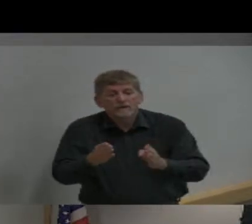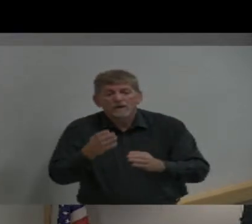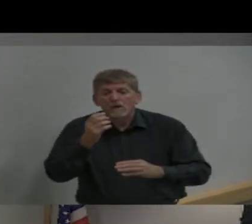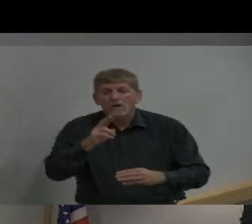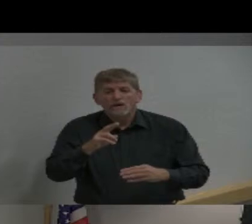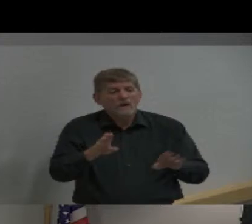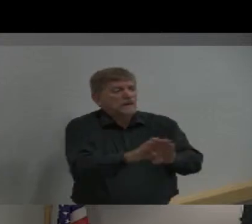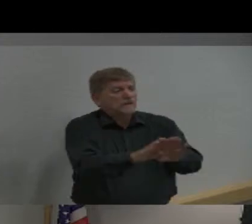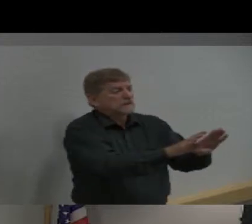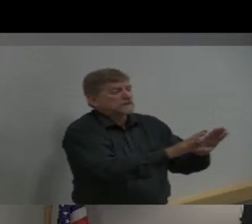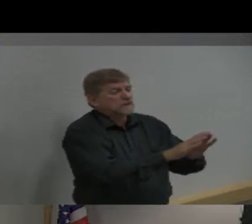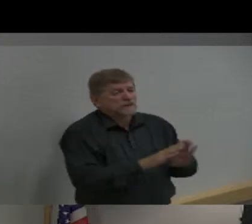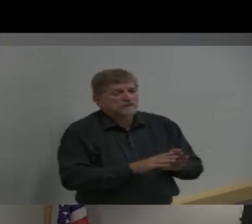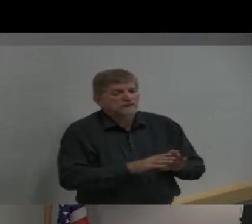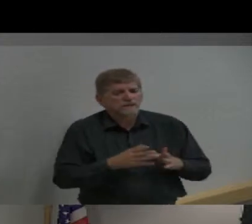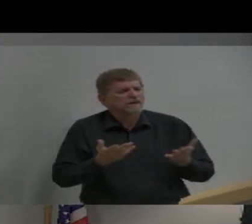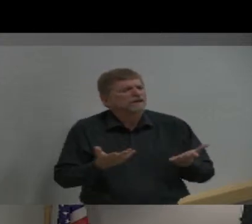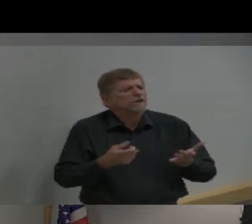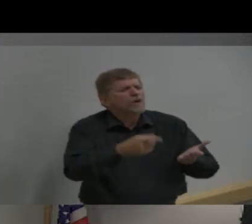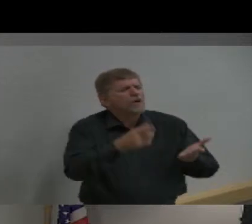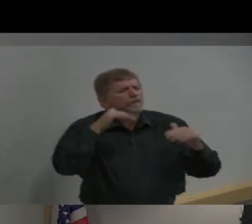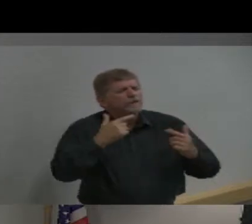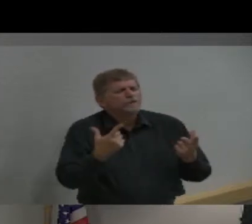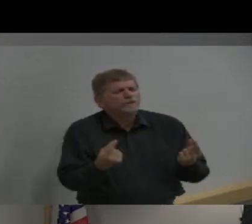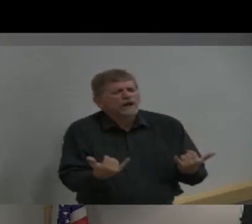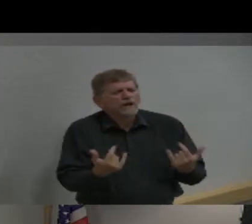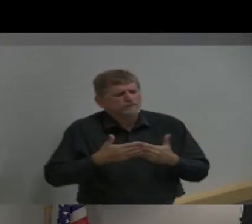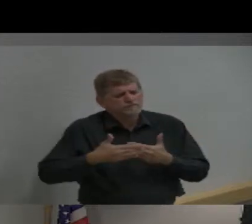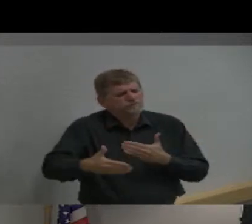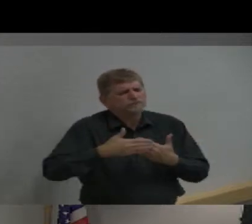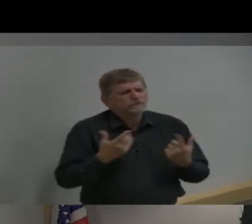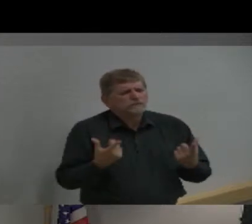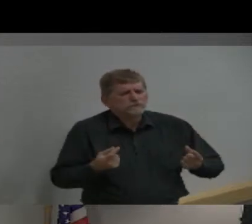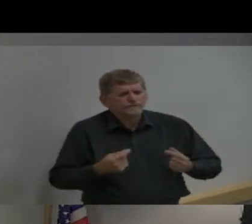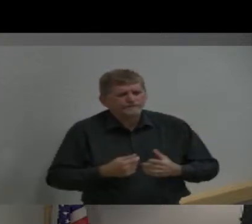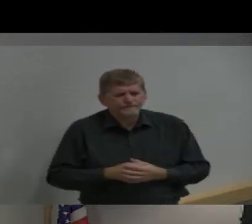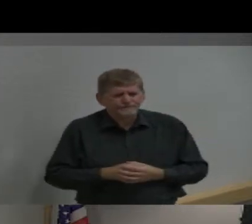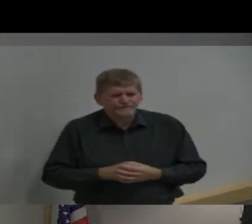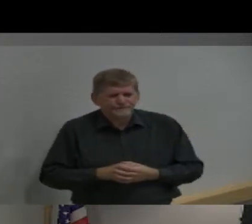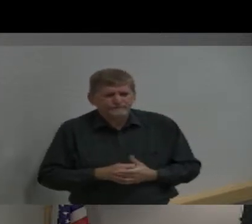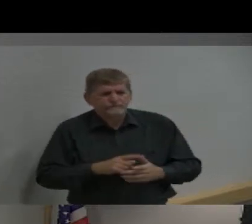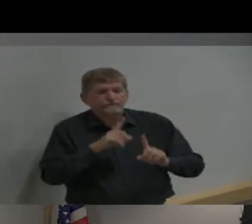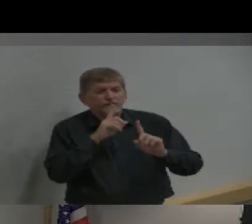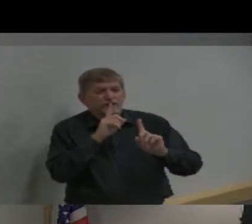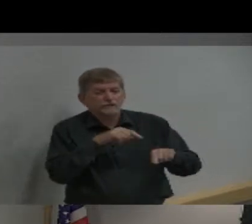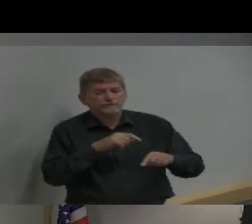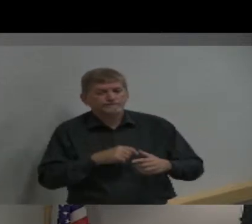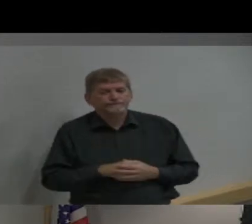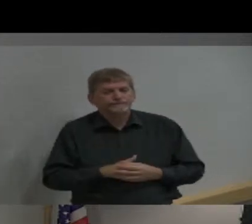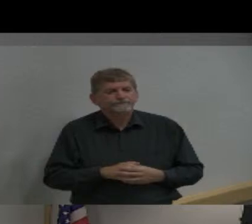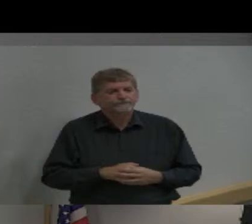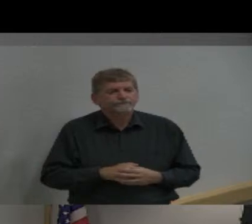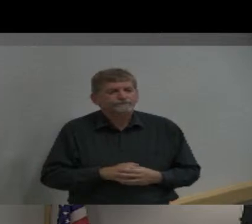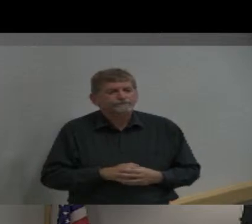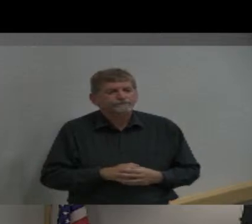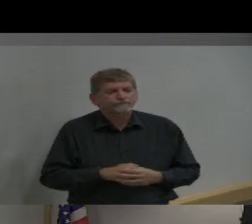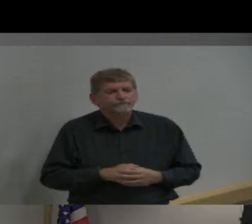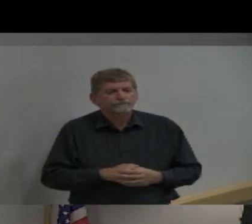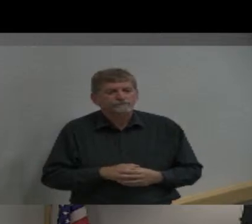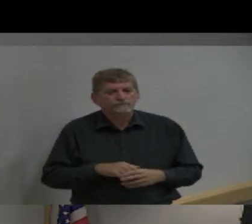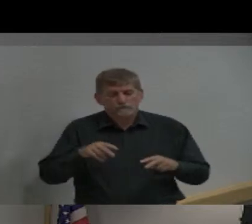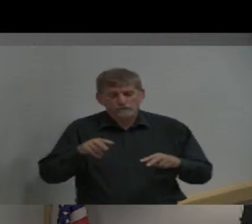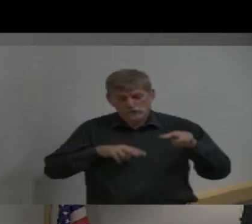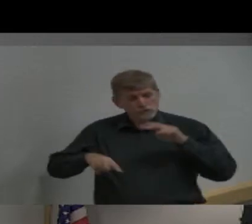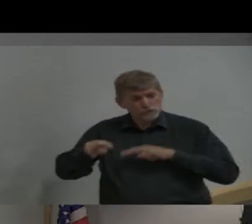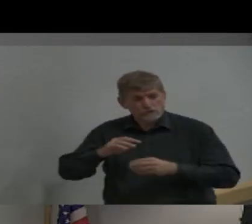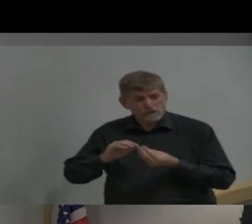for? Well, I think that, when you look at our data, not just locally, but